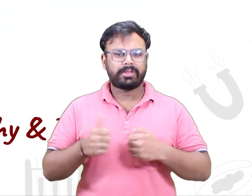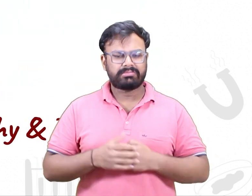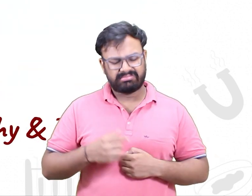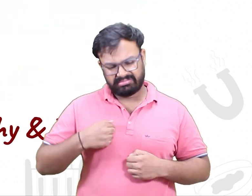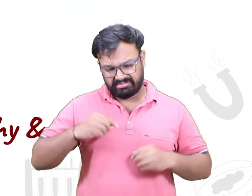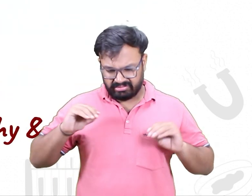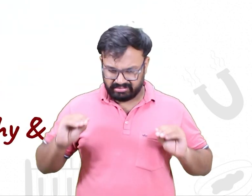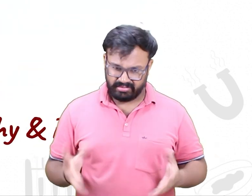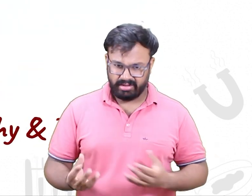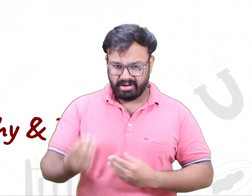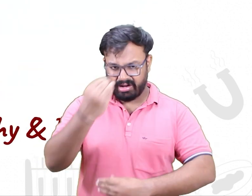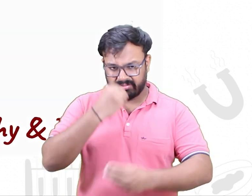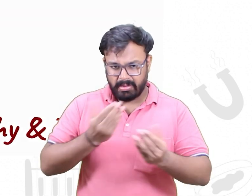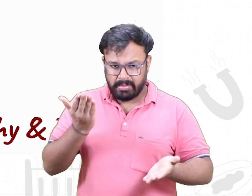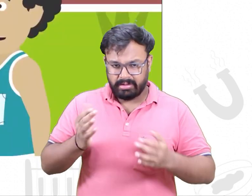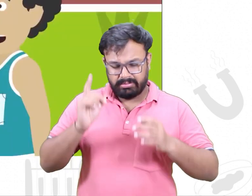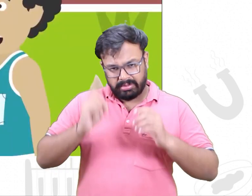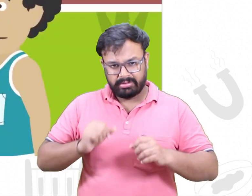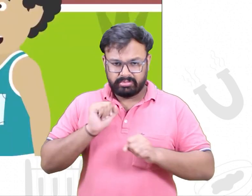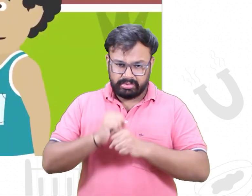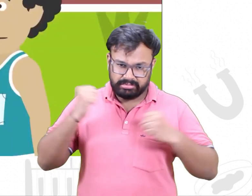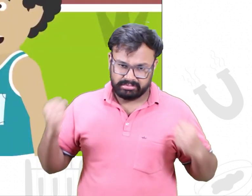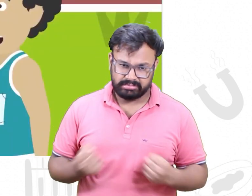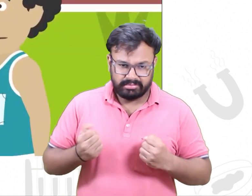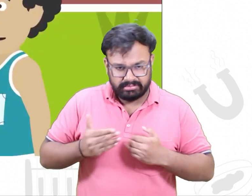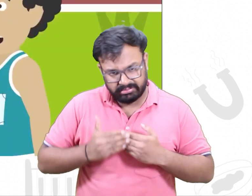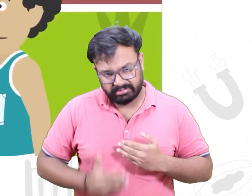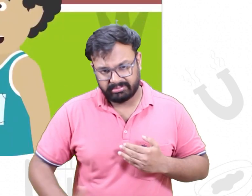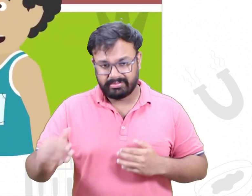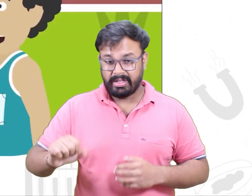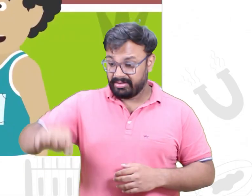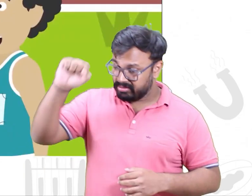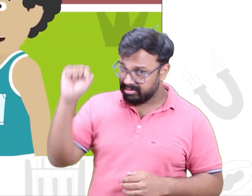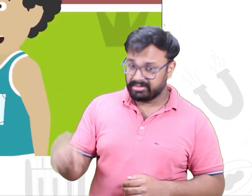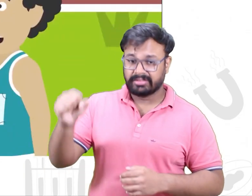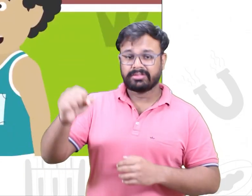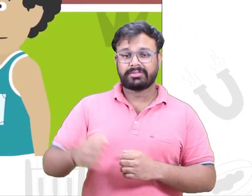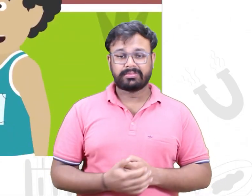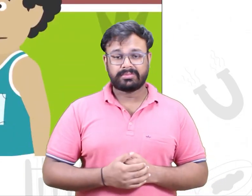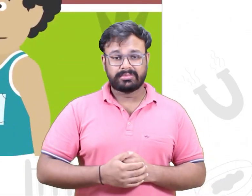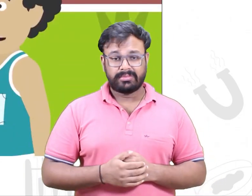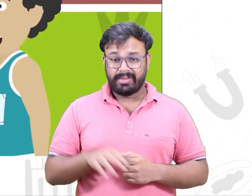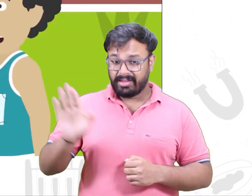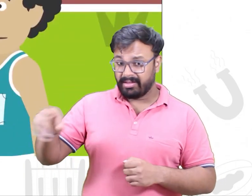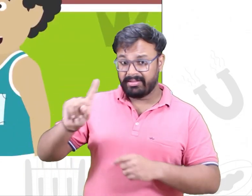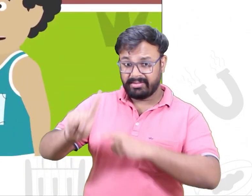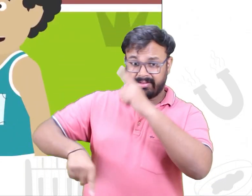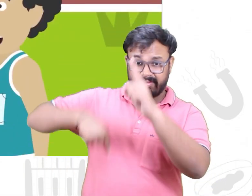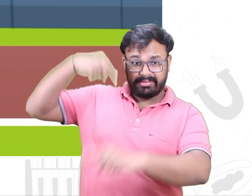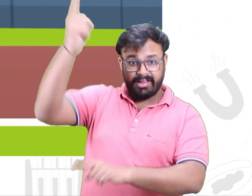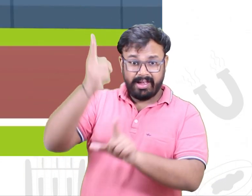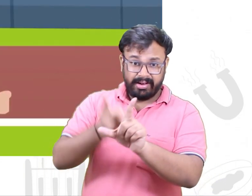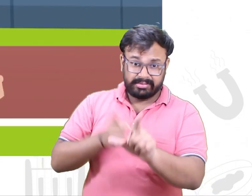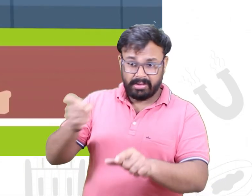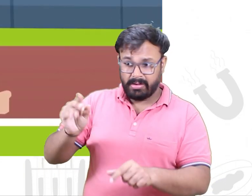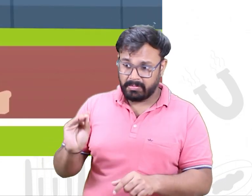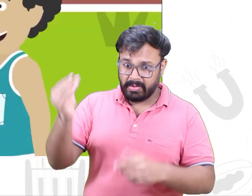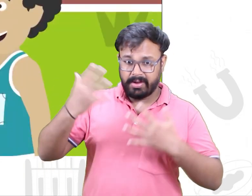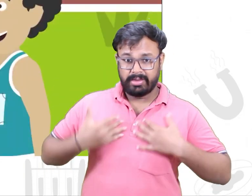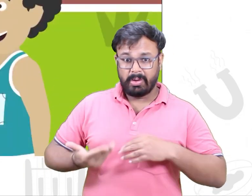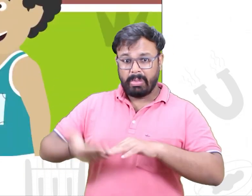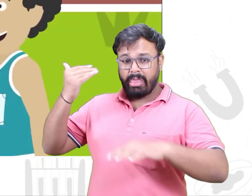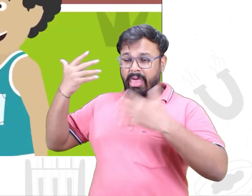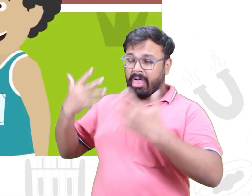body remains fit and healthy. Okay sir, I will start eating a balanced diet and work towards a healthy body from today itself.